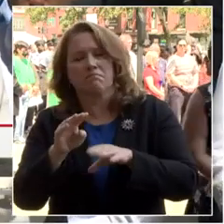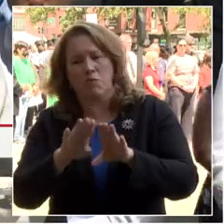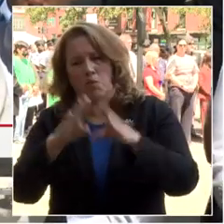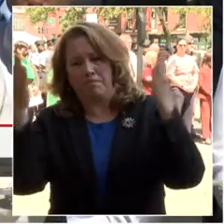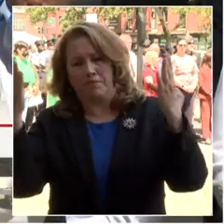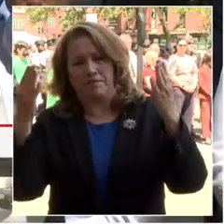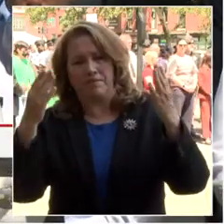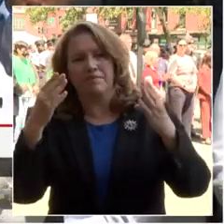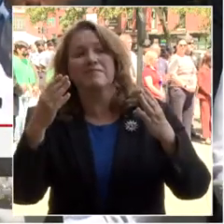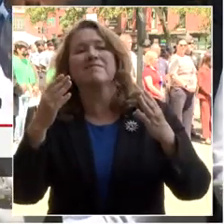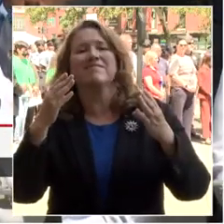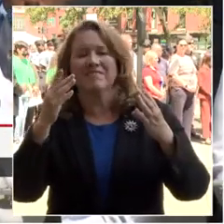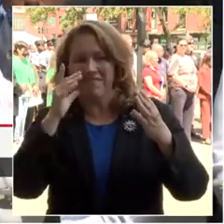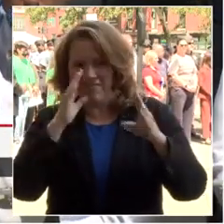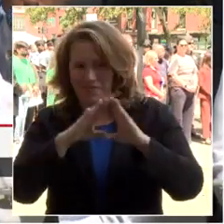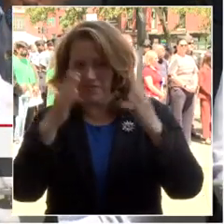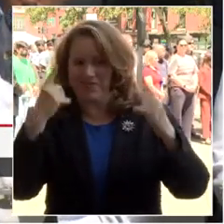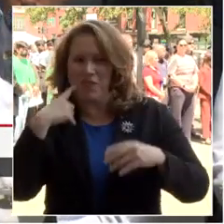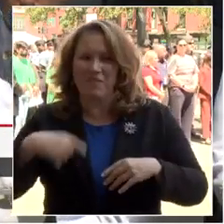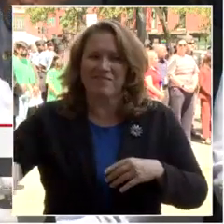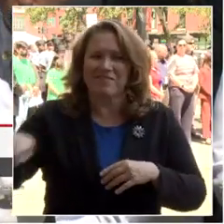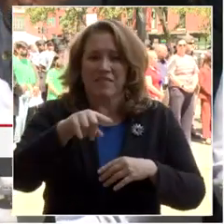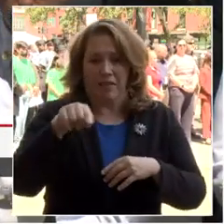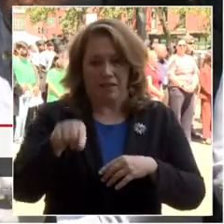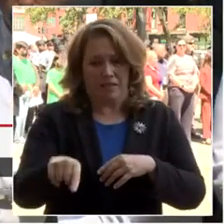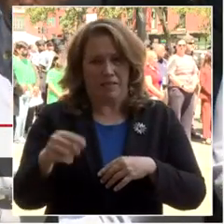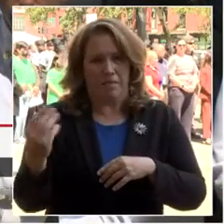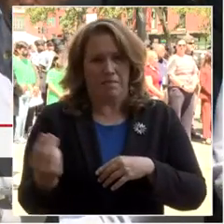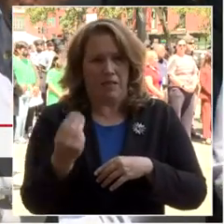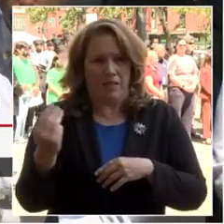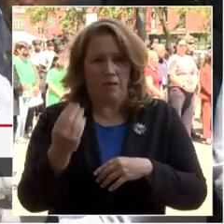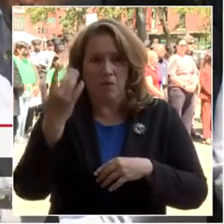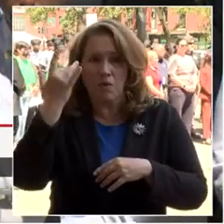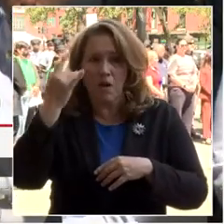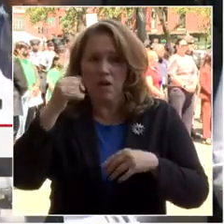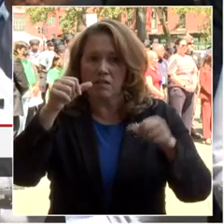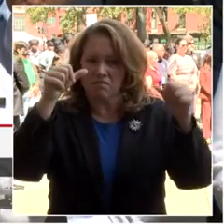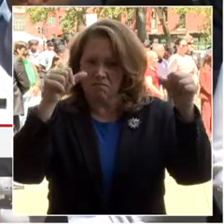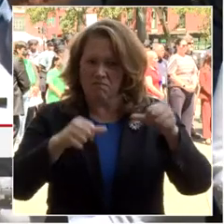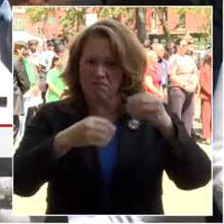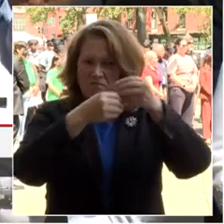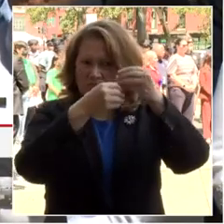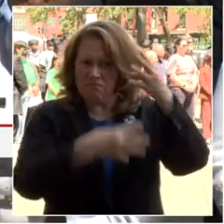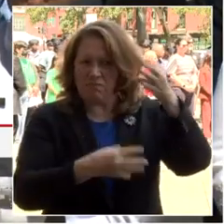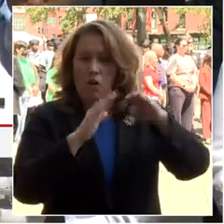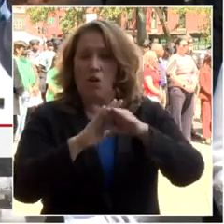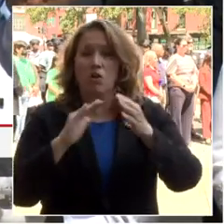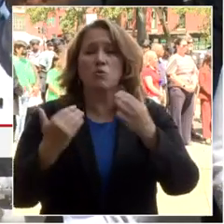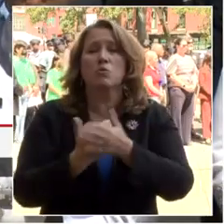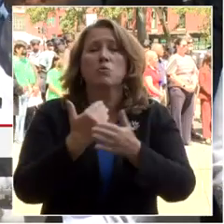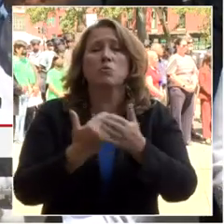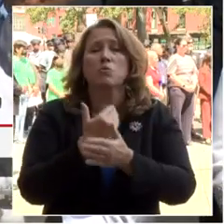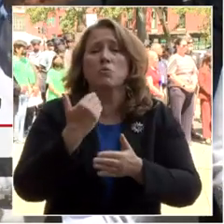So these activities are posted on our new website, summer.dc.gov.